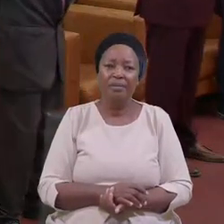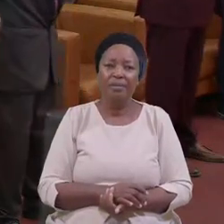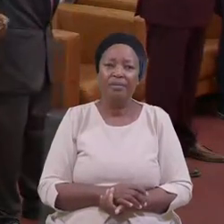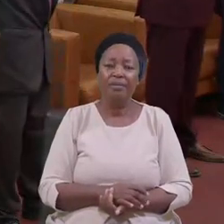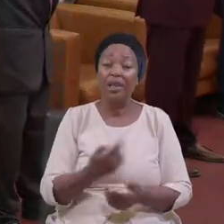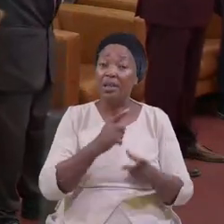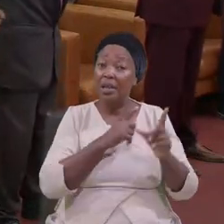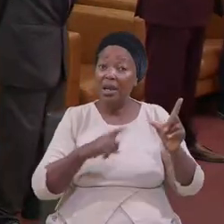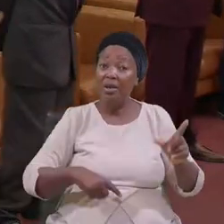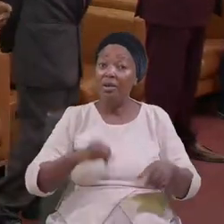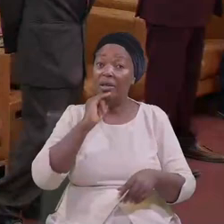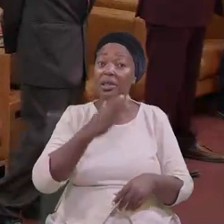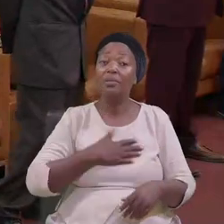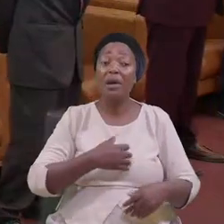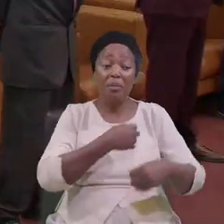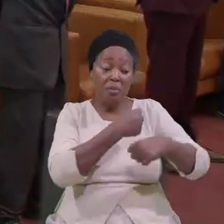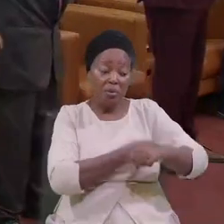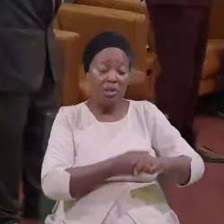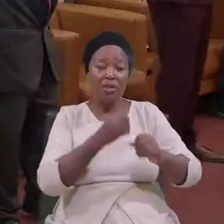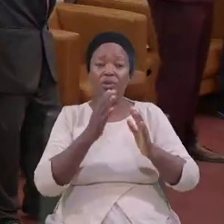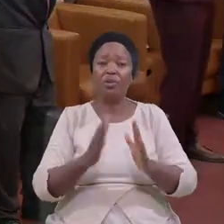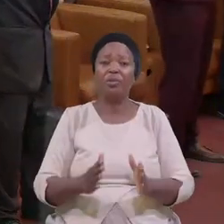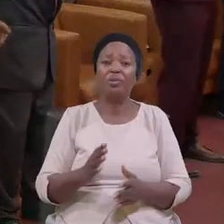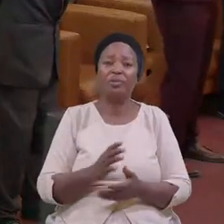The Lord is my protector.